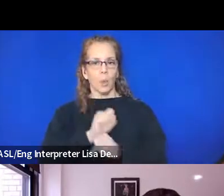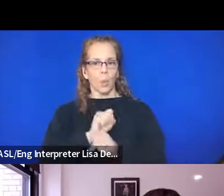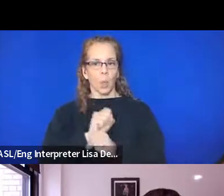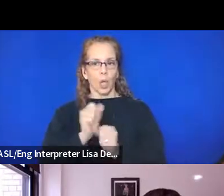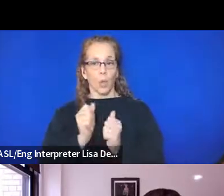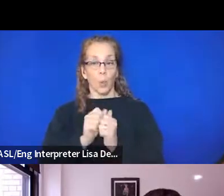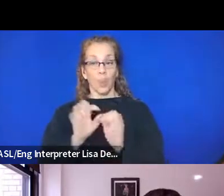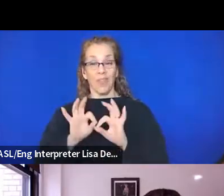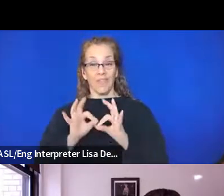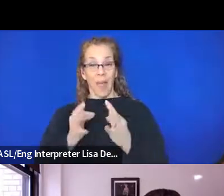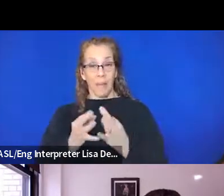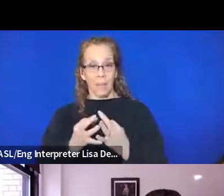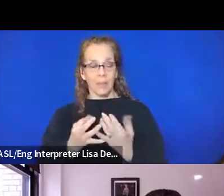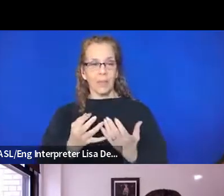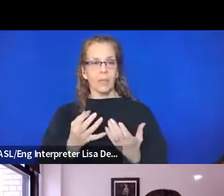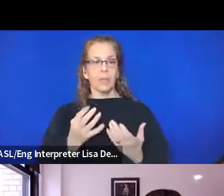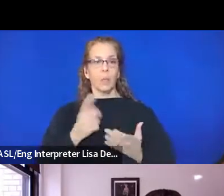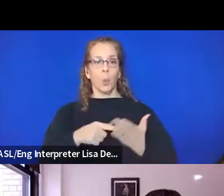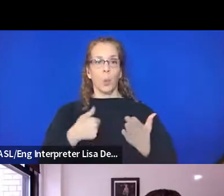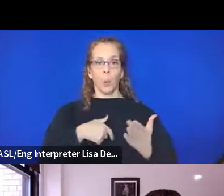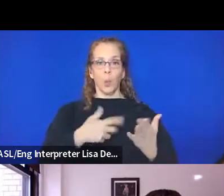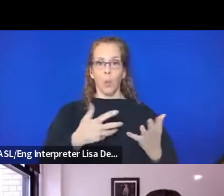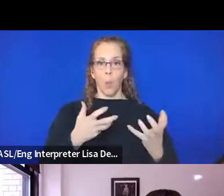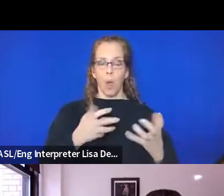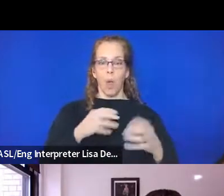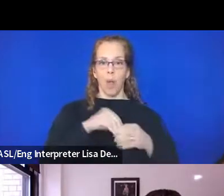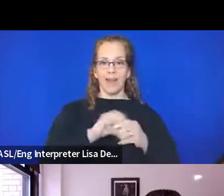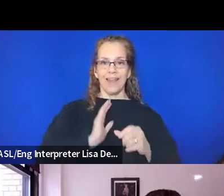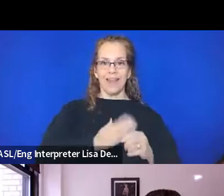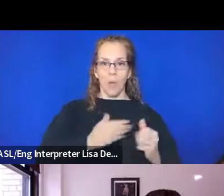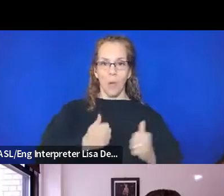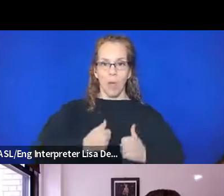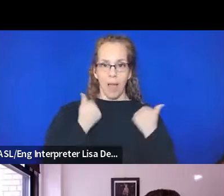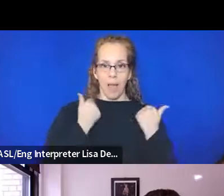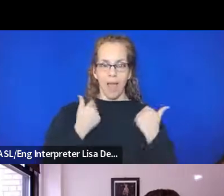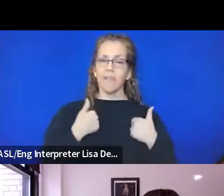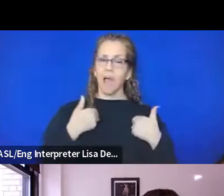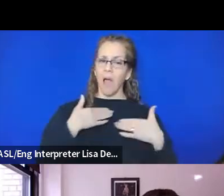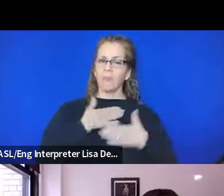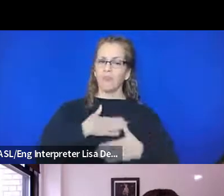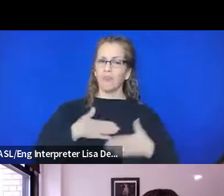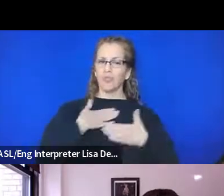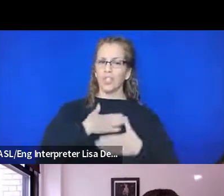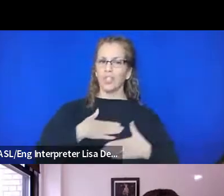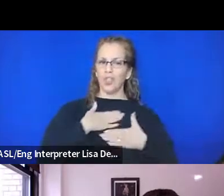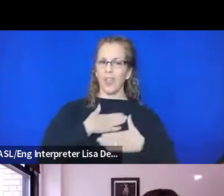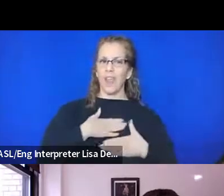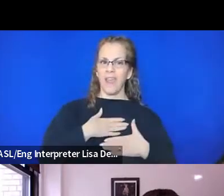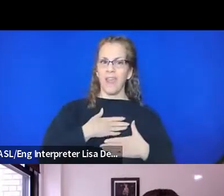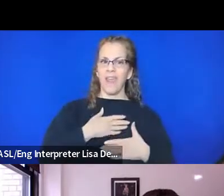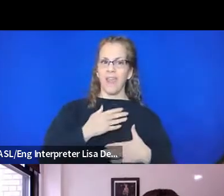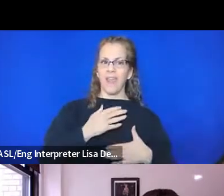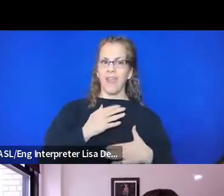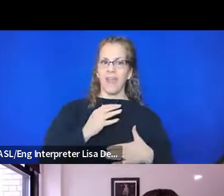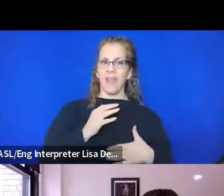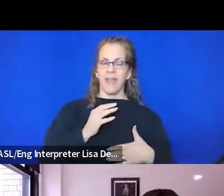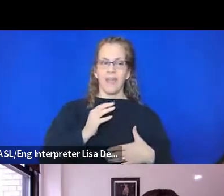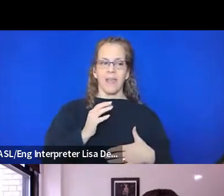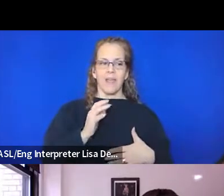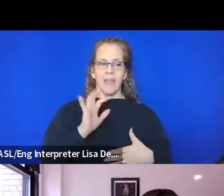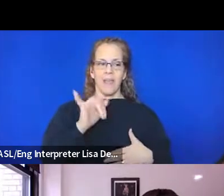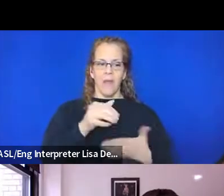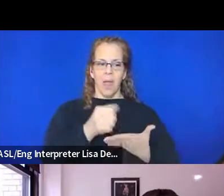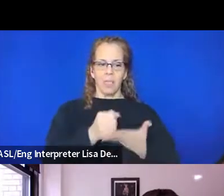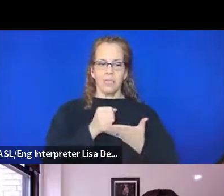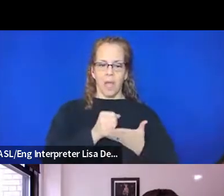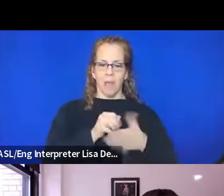our lives. And I appreciate that that's giving us all the opportunity to advocate for that in some way or shift our practices